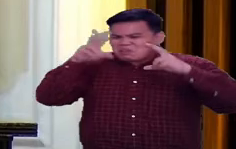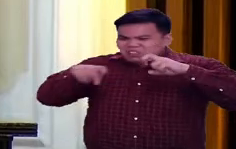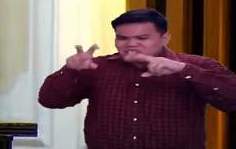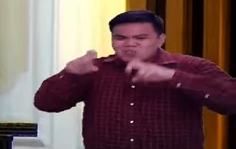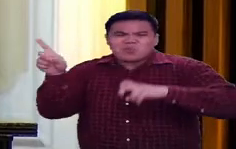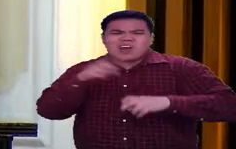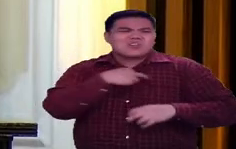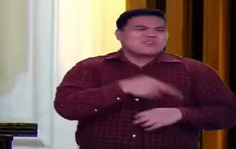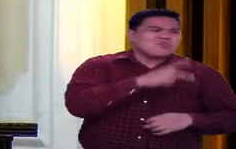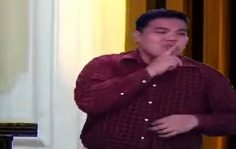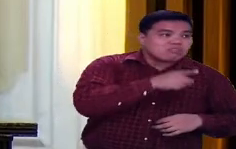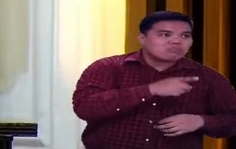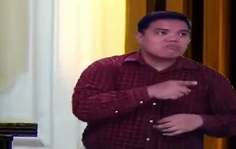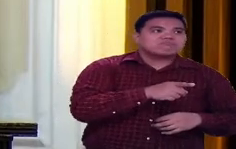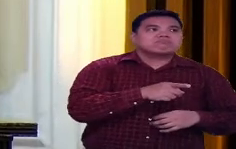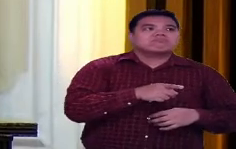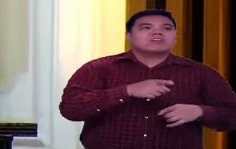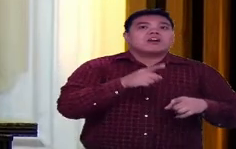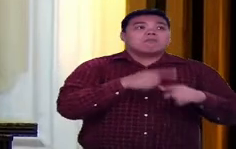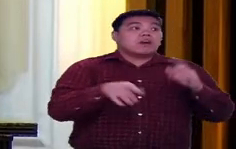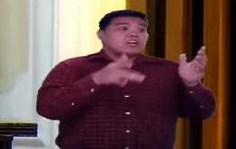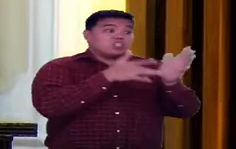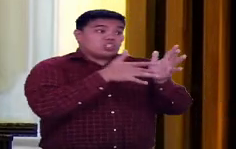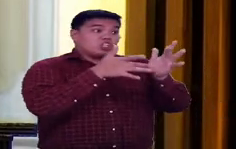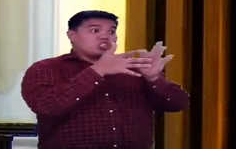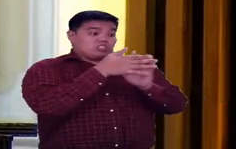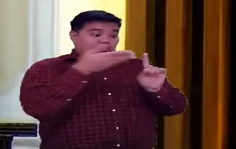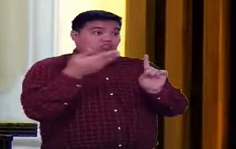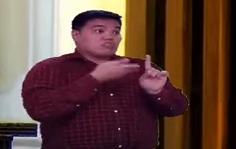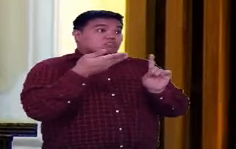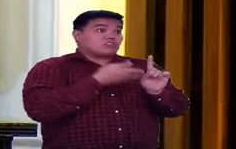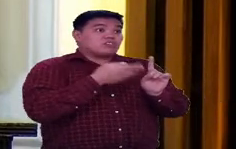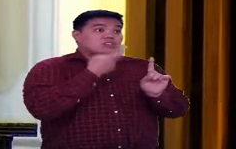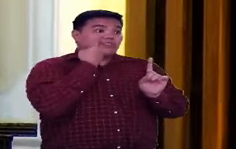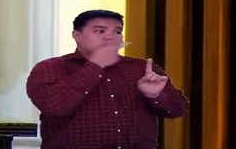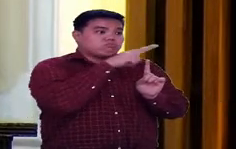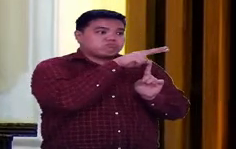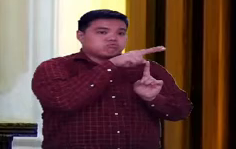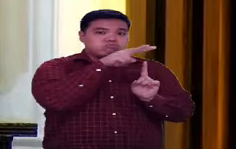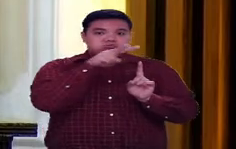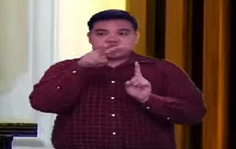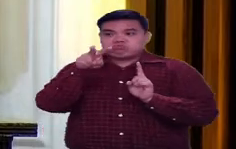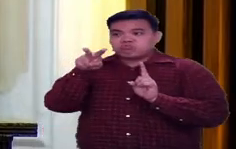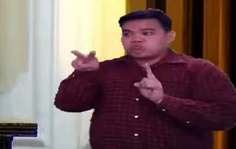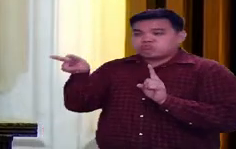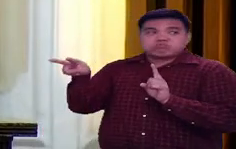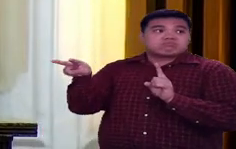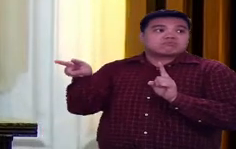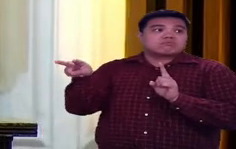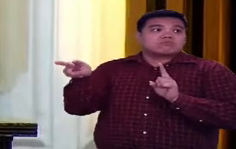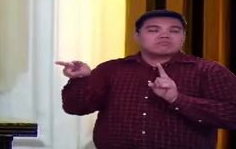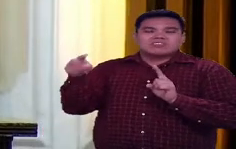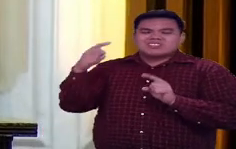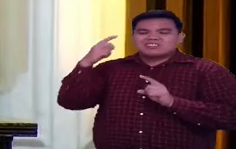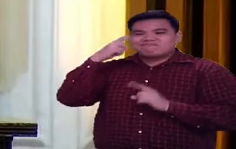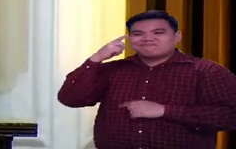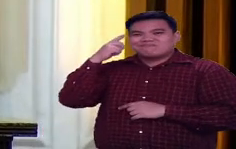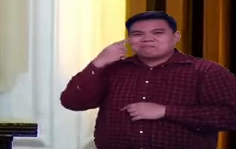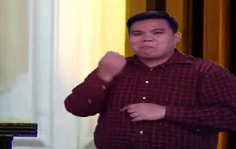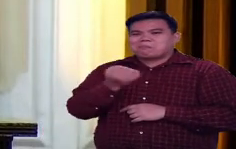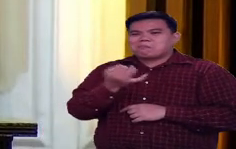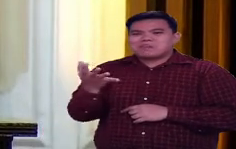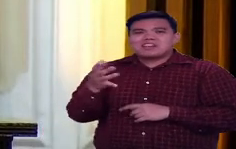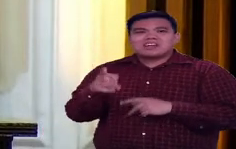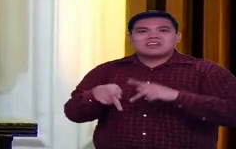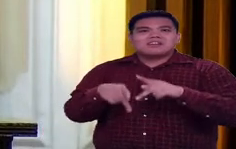the Galileans. And Jesus was moved with compassion when he saw them. Can you think about